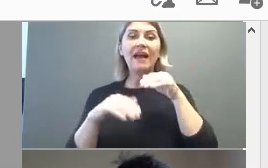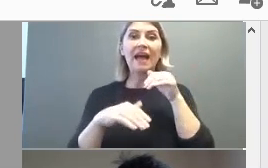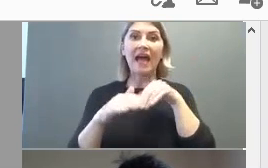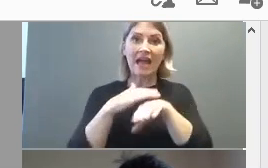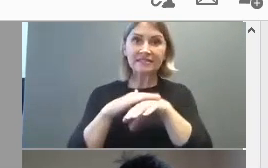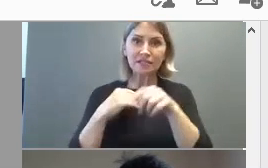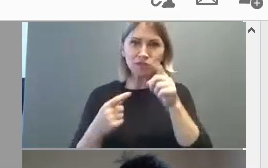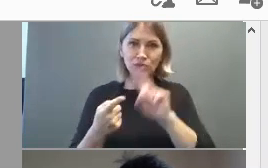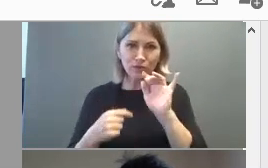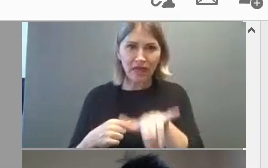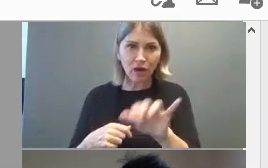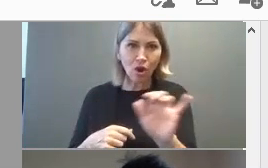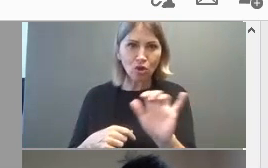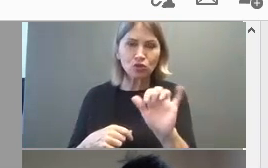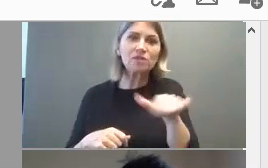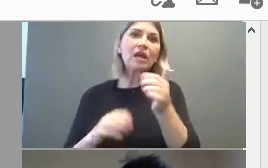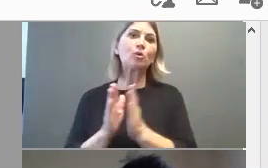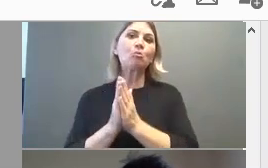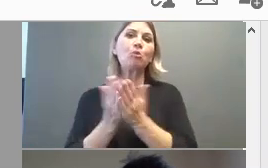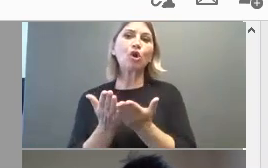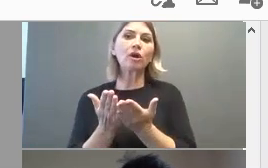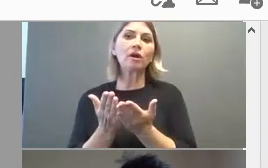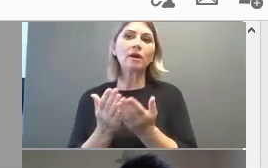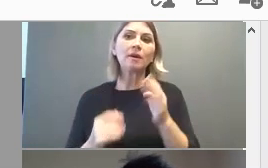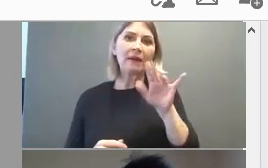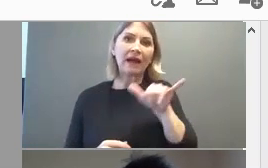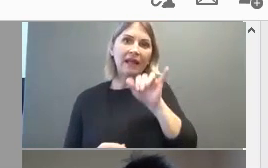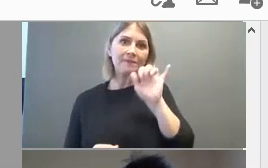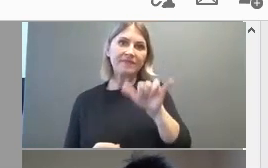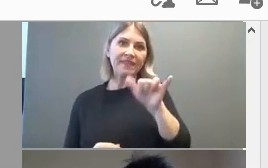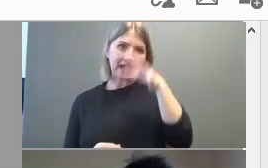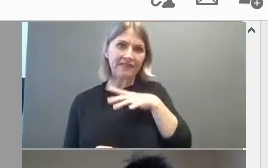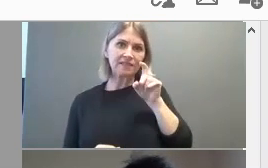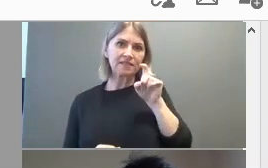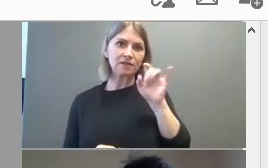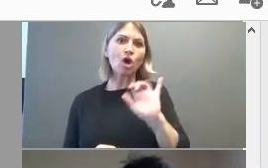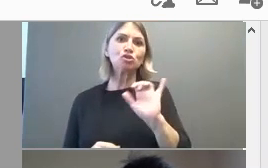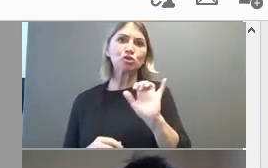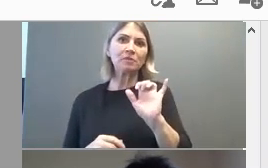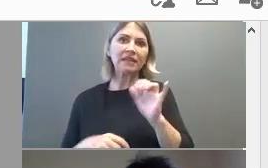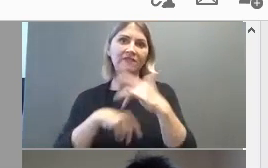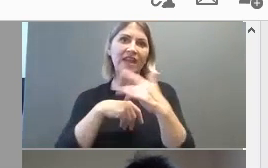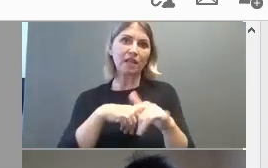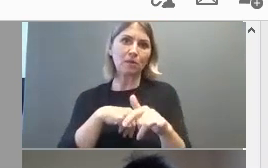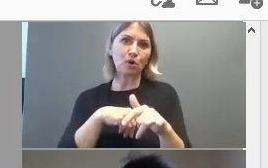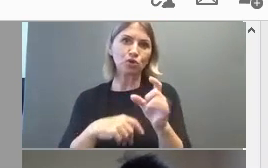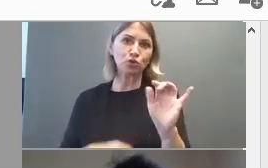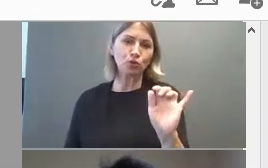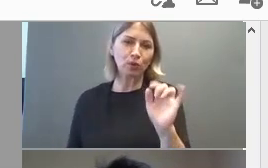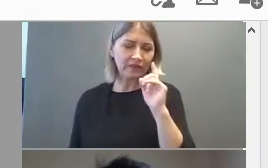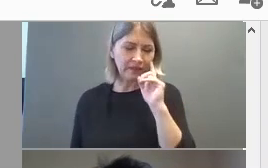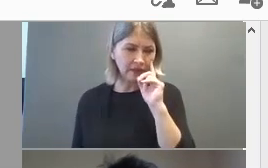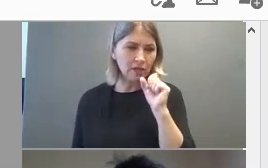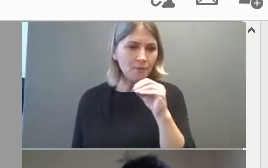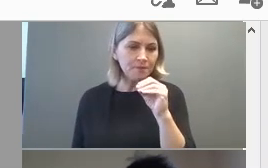posted, right? There is another book by Dasgupta, and that should also be up there up on Blackboard, right? So